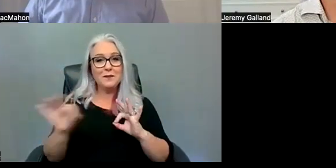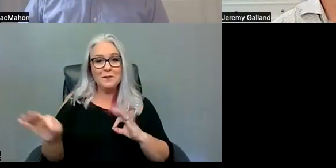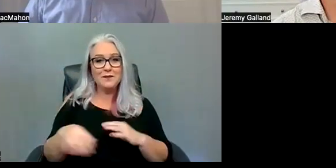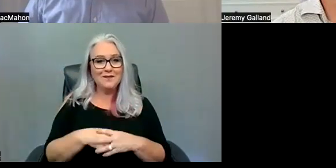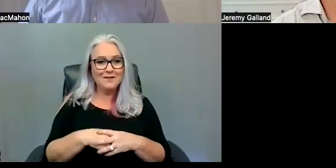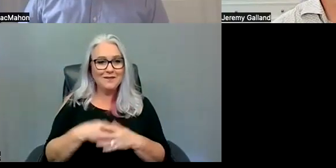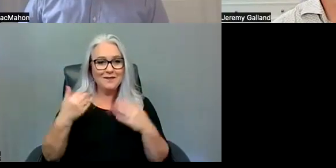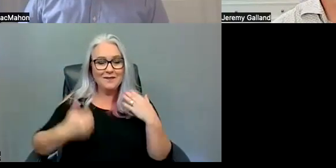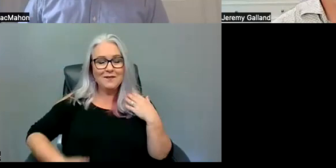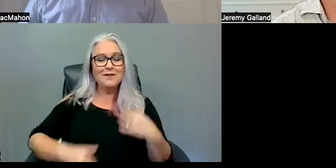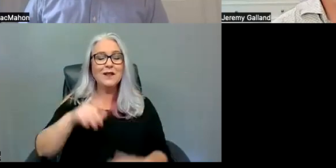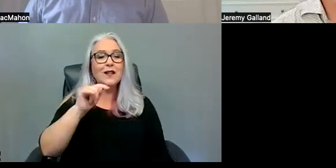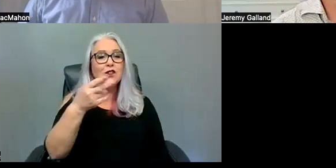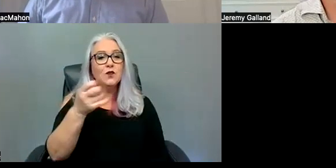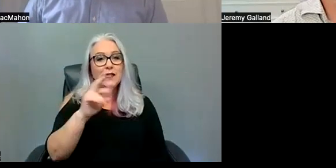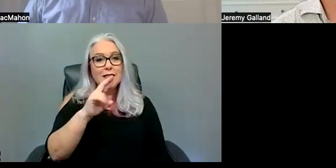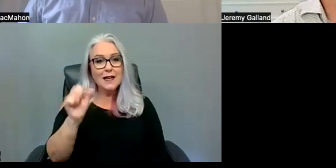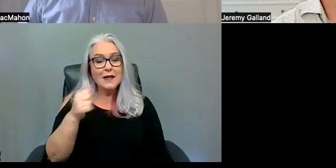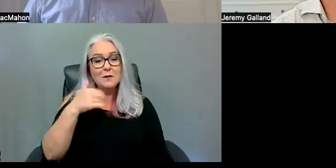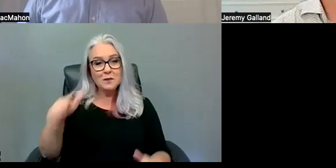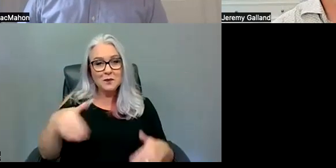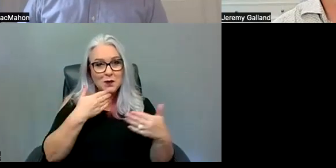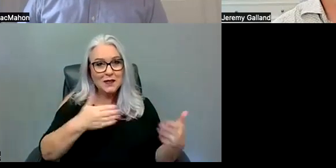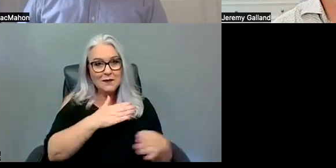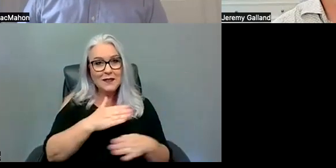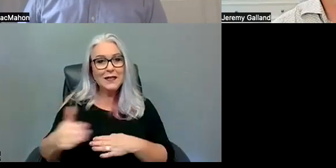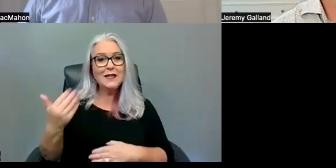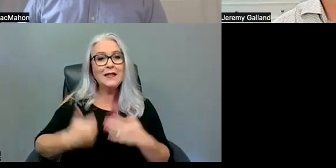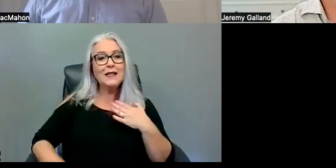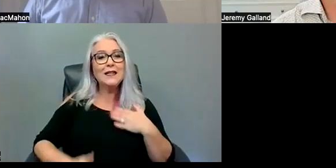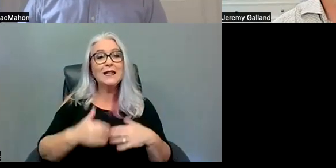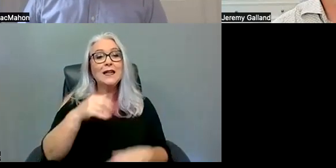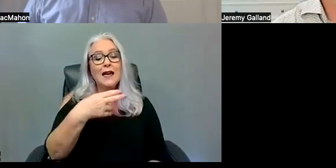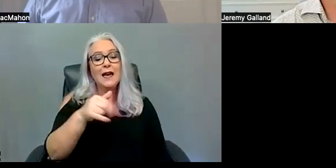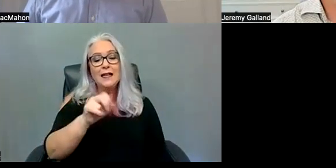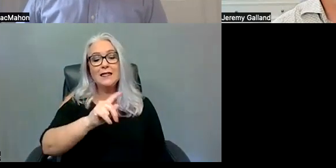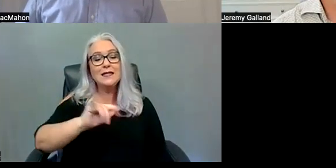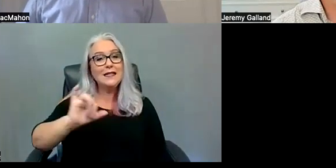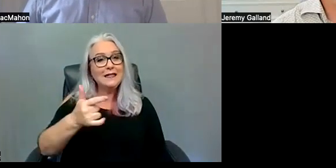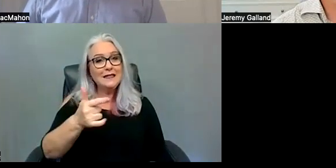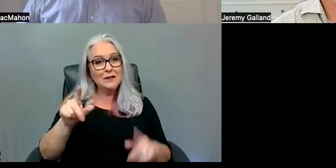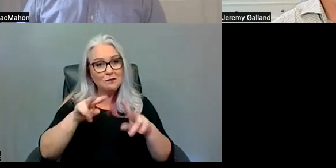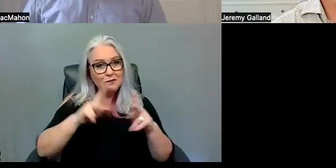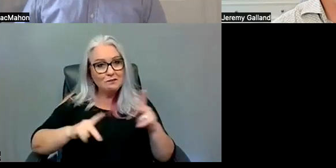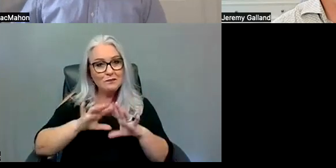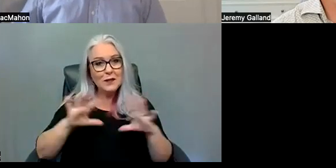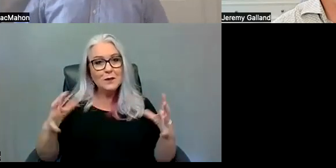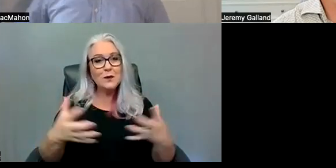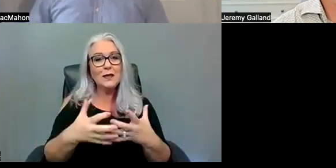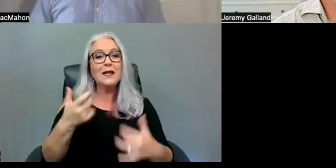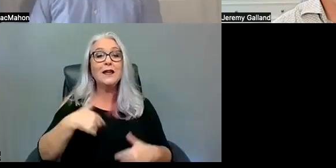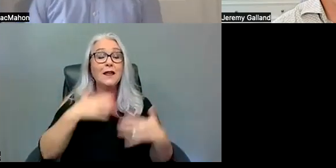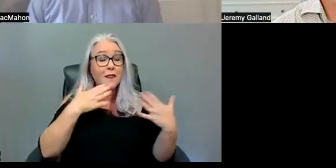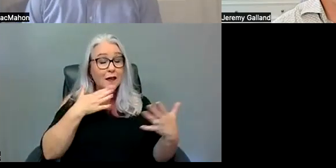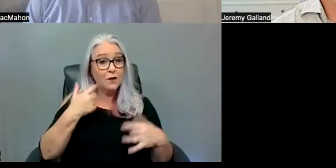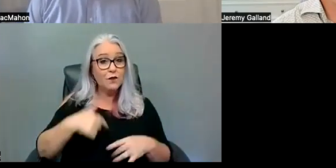Greetings, Hastings residents. I'm Theresa McCaffrey, and I want to thank you all for considering me